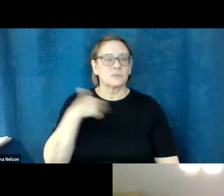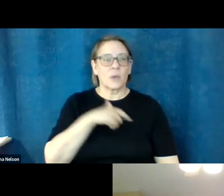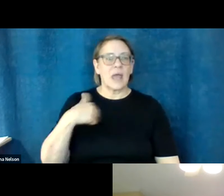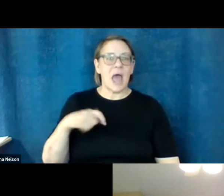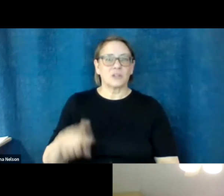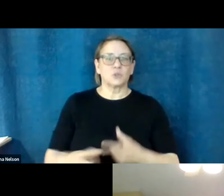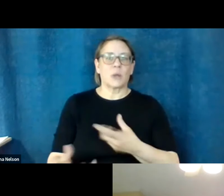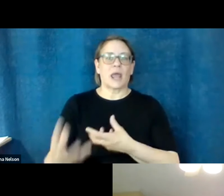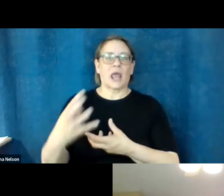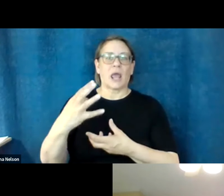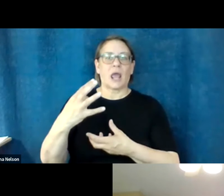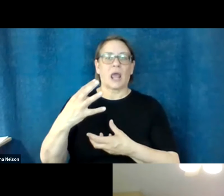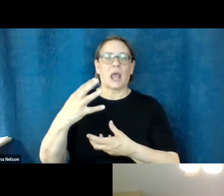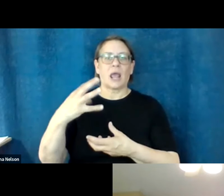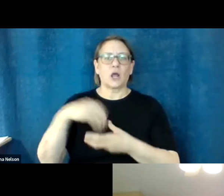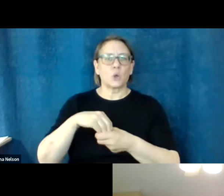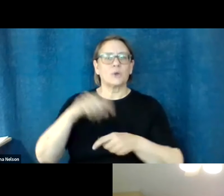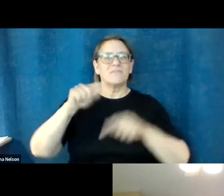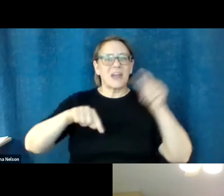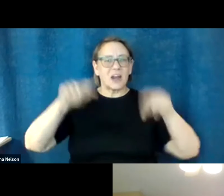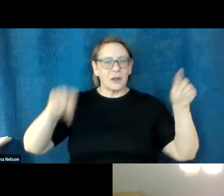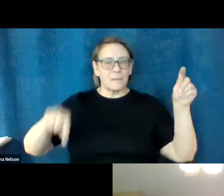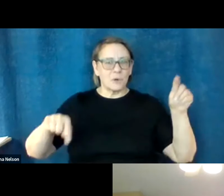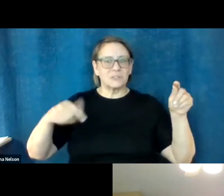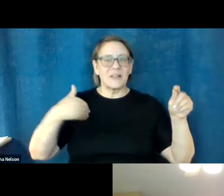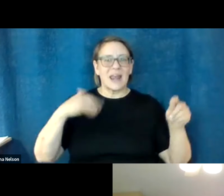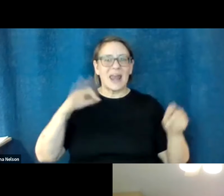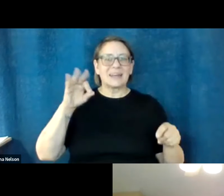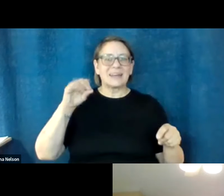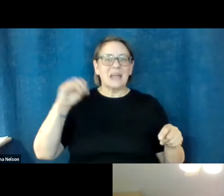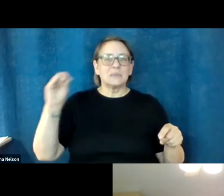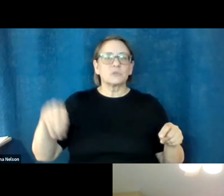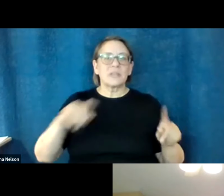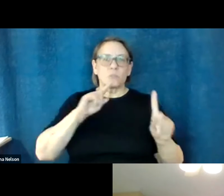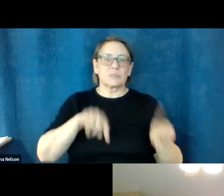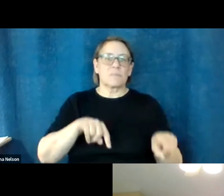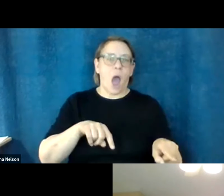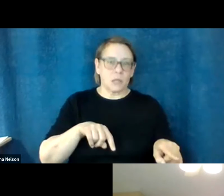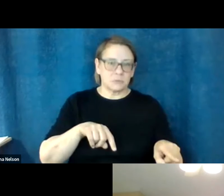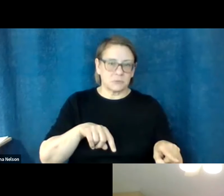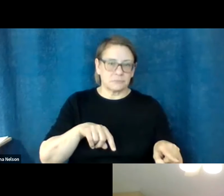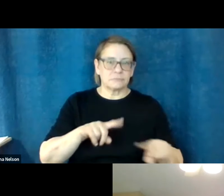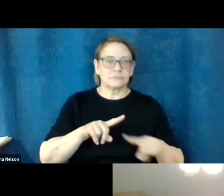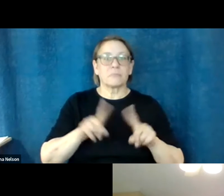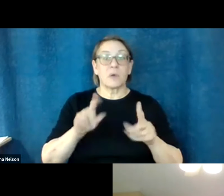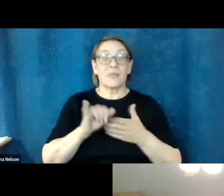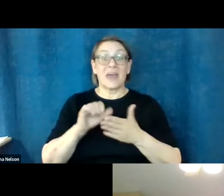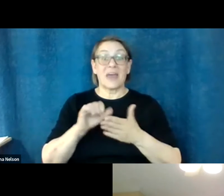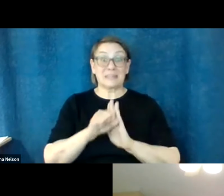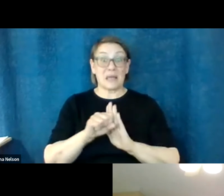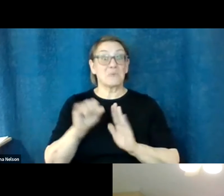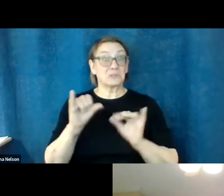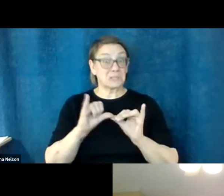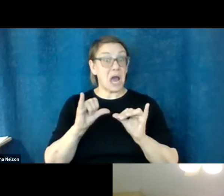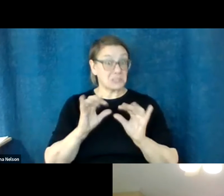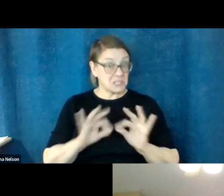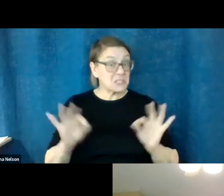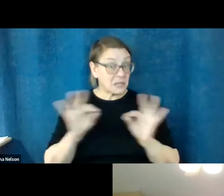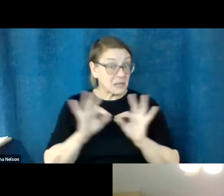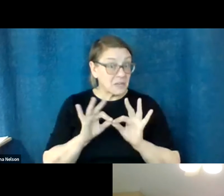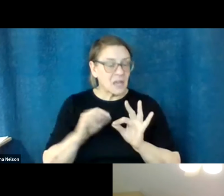account for variables that had at least a 90% response rate. However, that sample size is significant. We had a